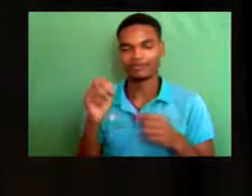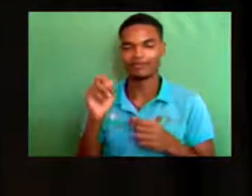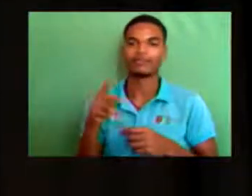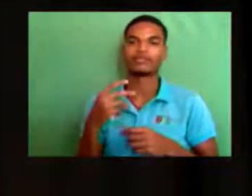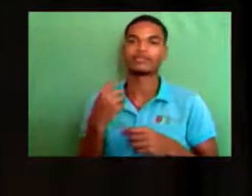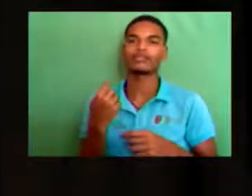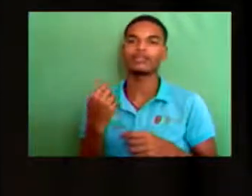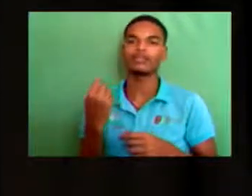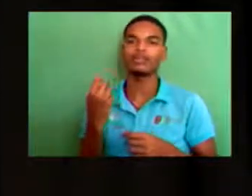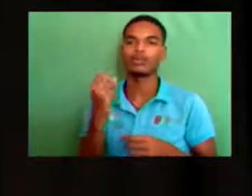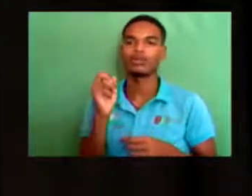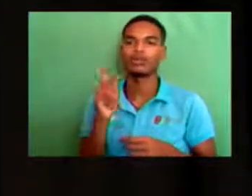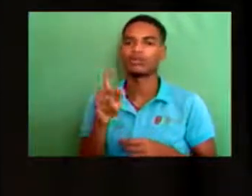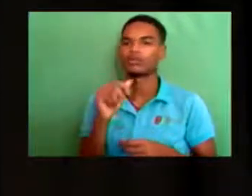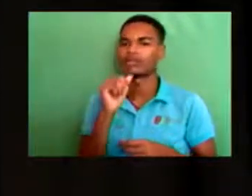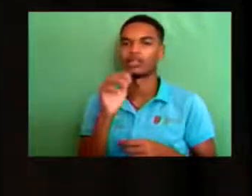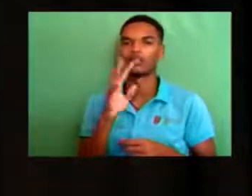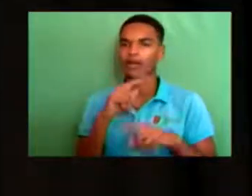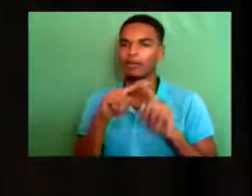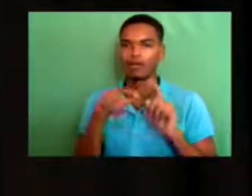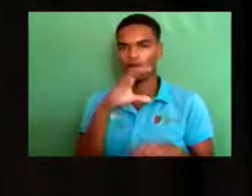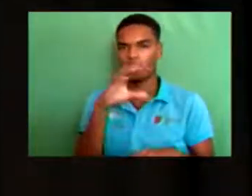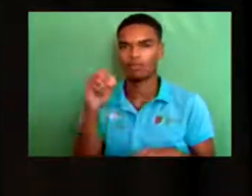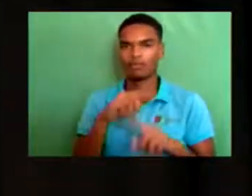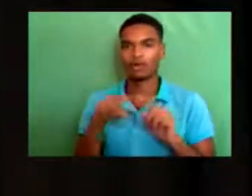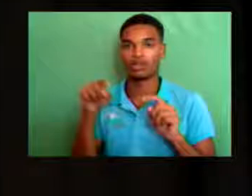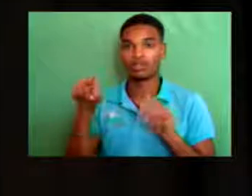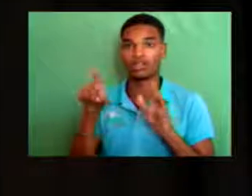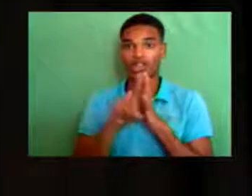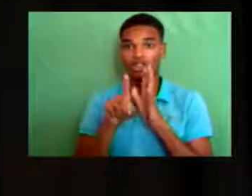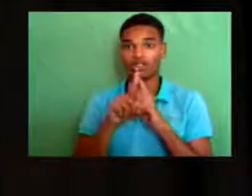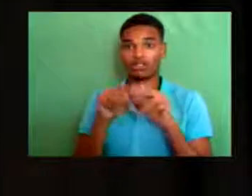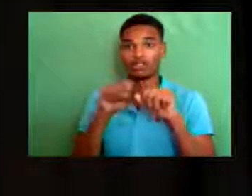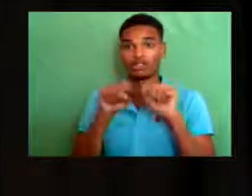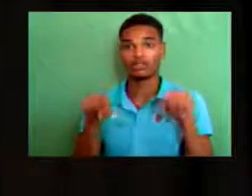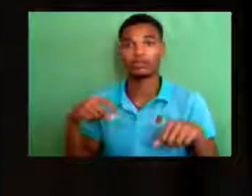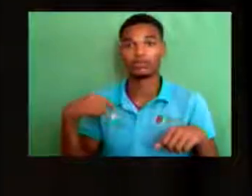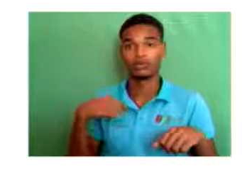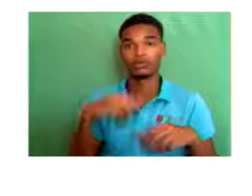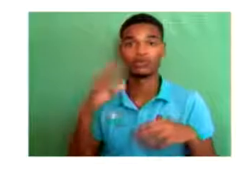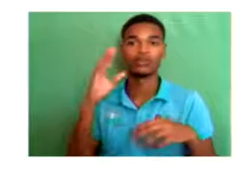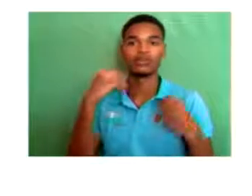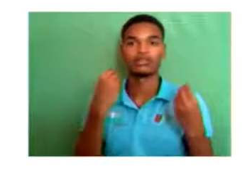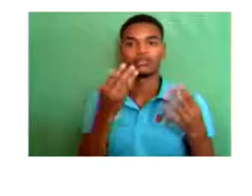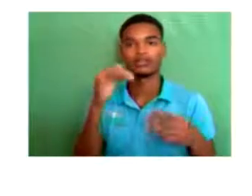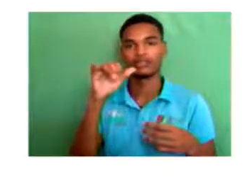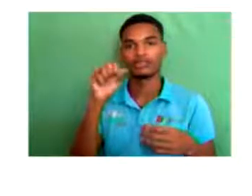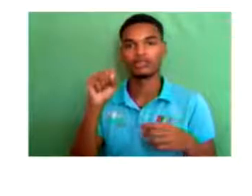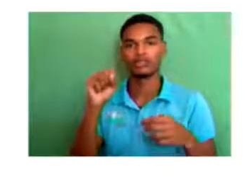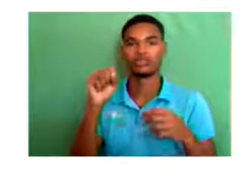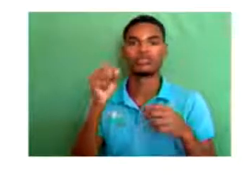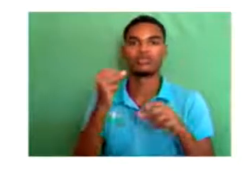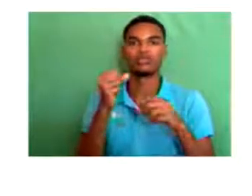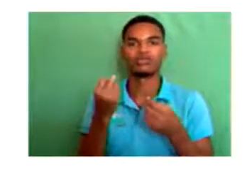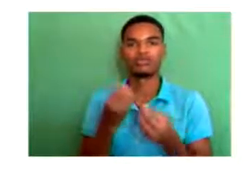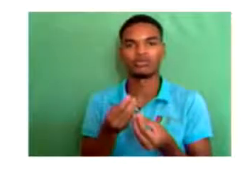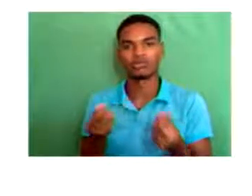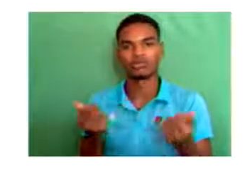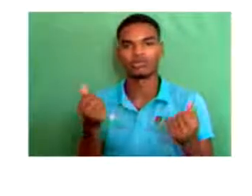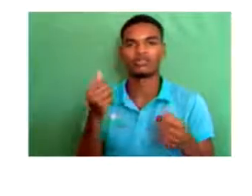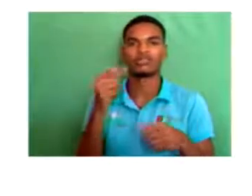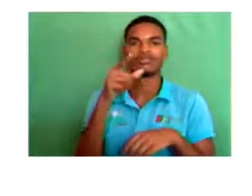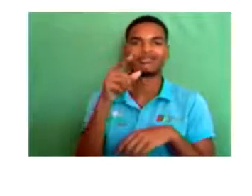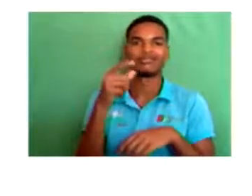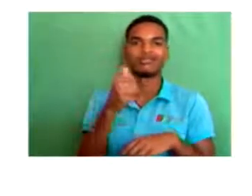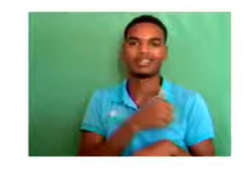Not going to talk a whole lot about my company, but I'm with Digital Alert Systems. We provide EAS solutions, emergency alert system solutions, to the U.S., Canada, and the Caribbean,